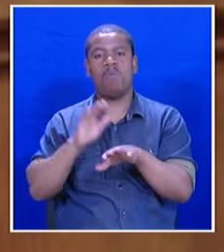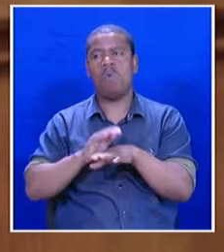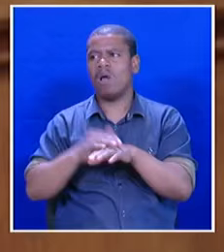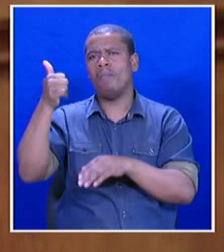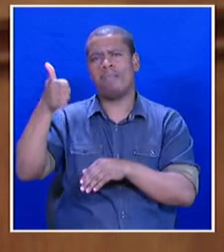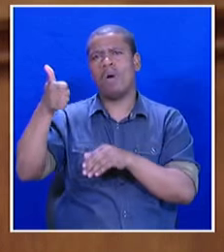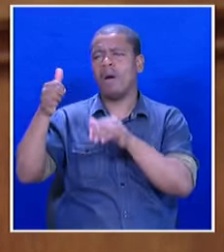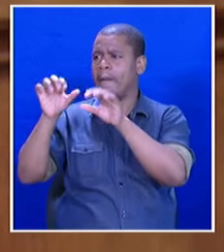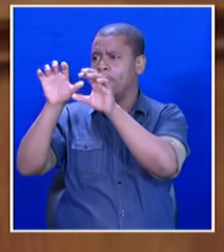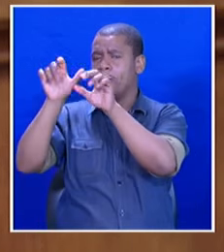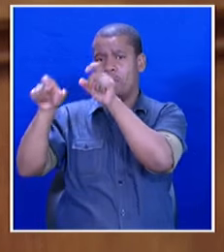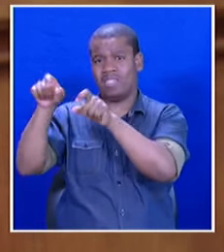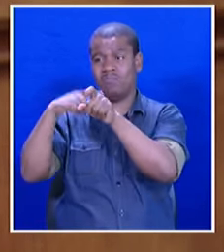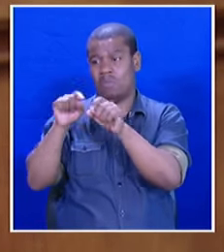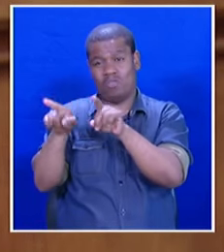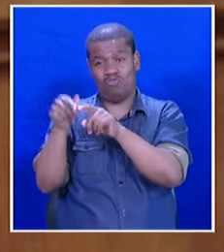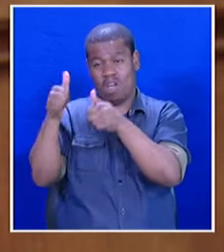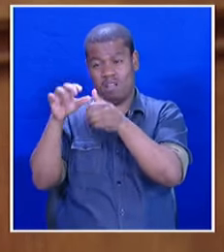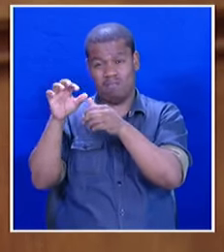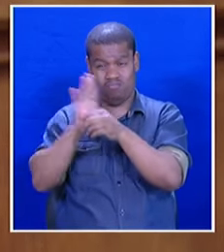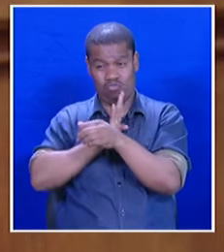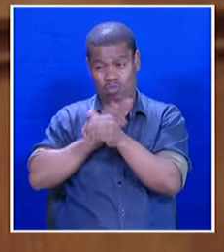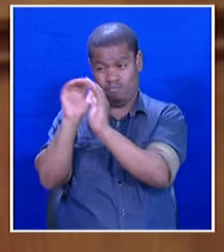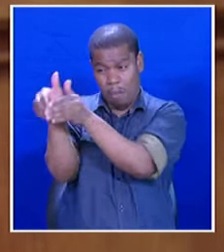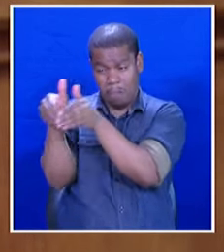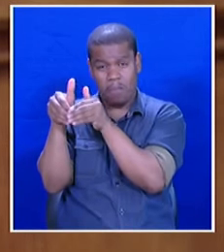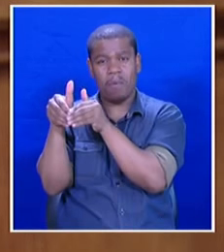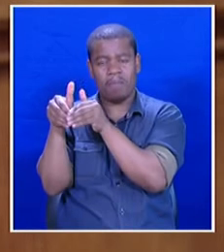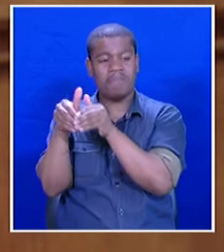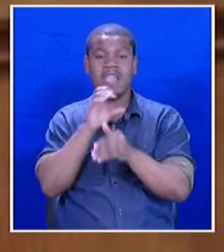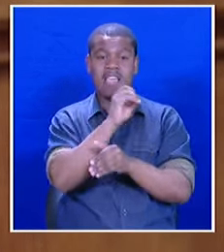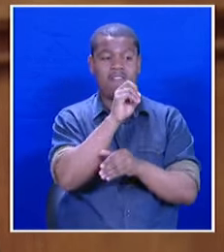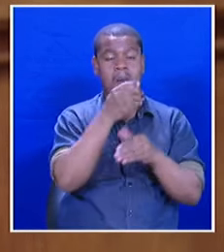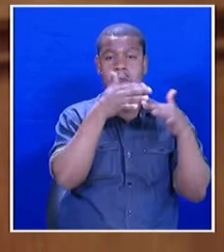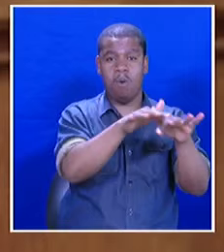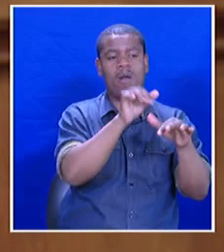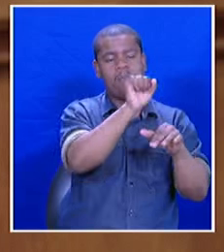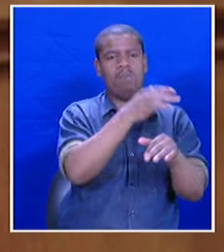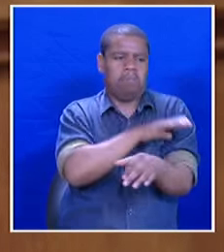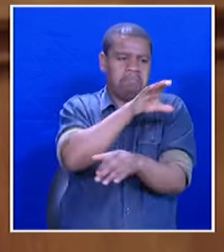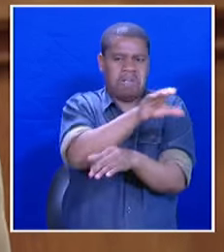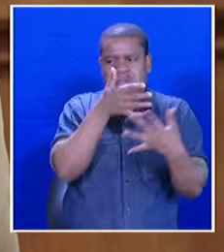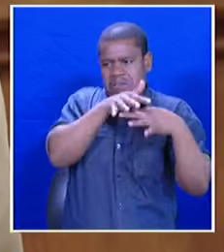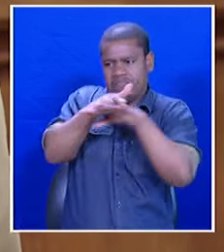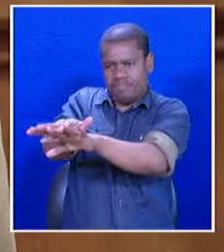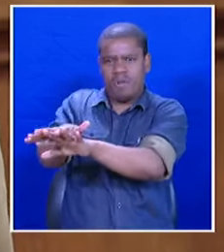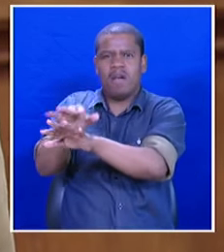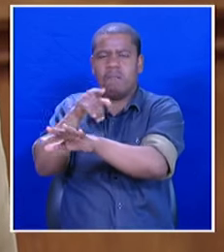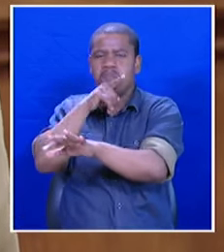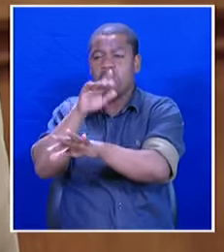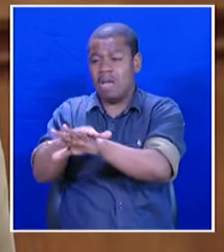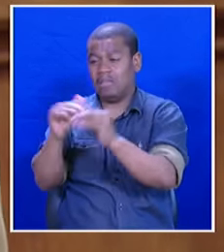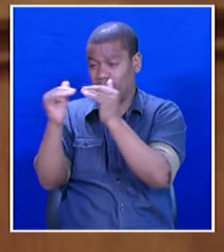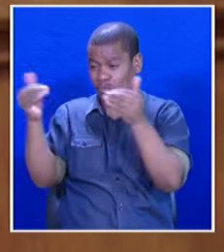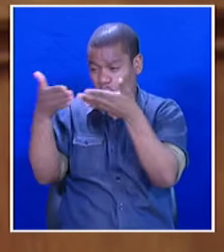Nexa. Should the board not be given space to implement its mandate transparently and impartially by, amongst other